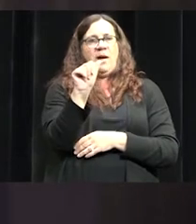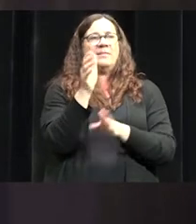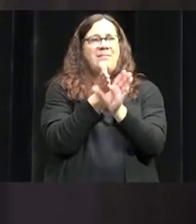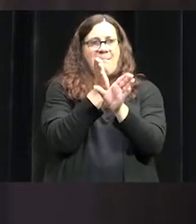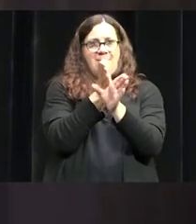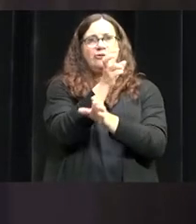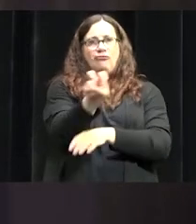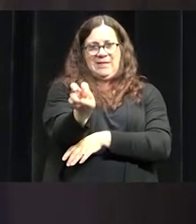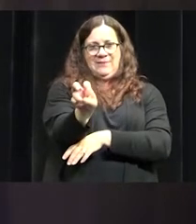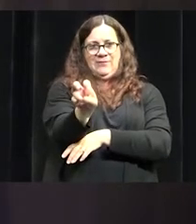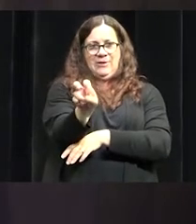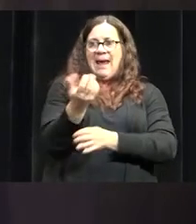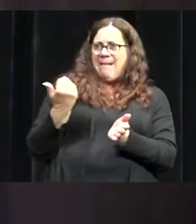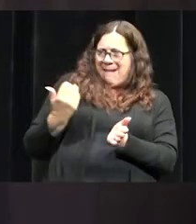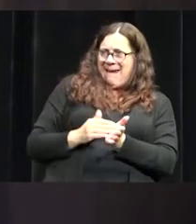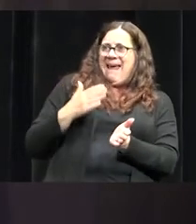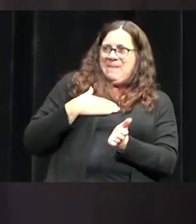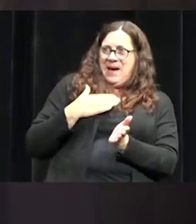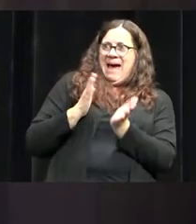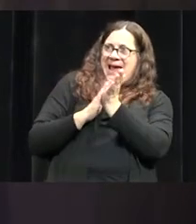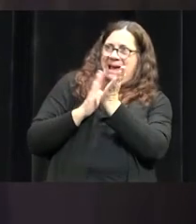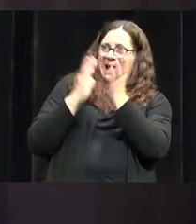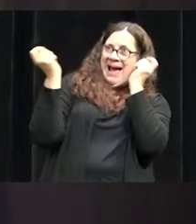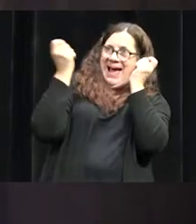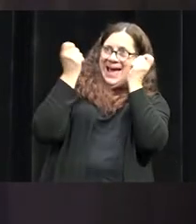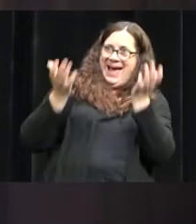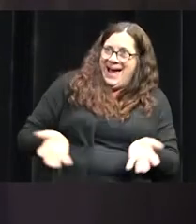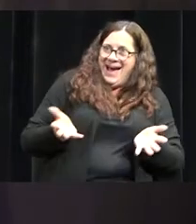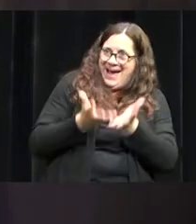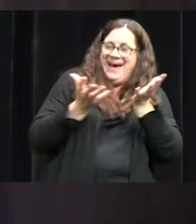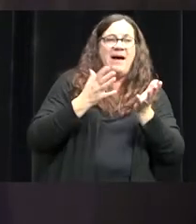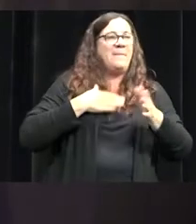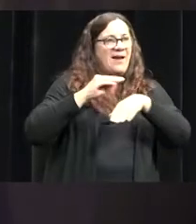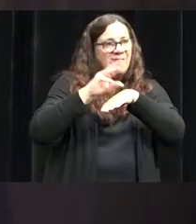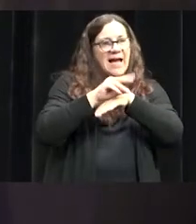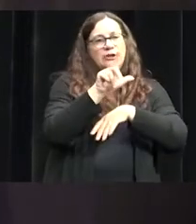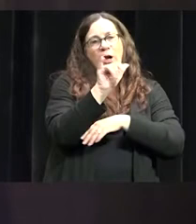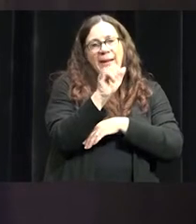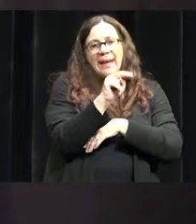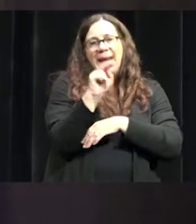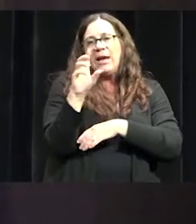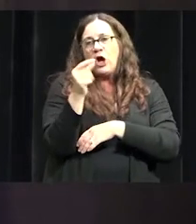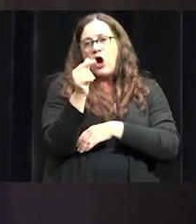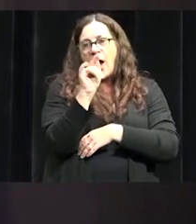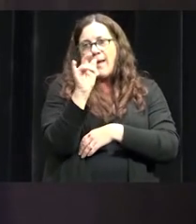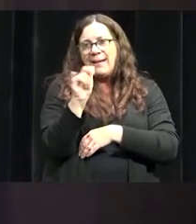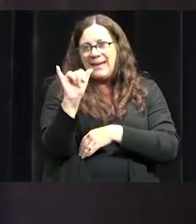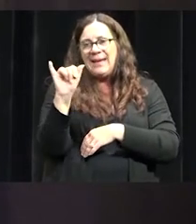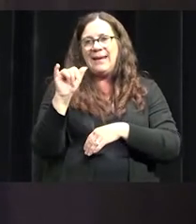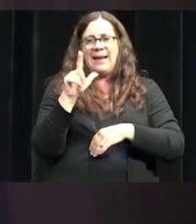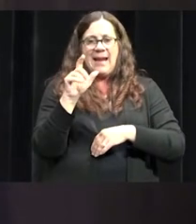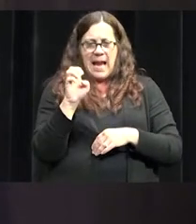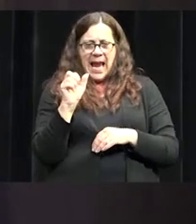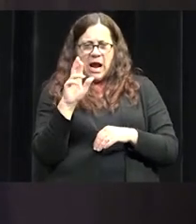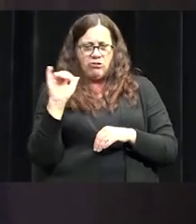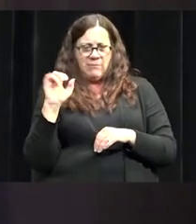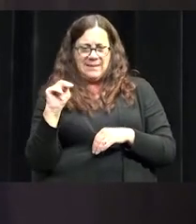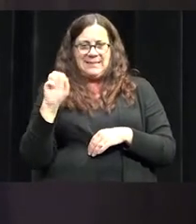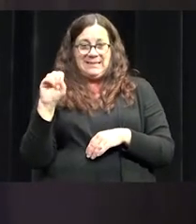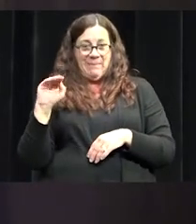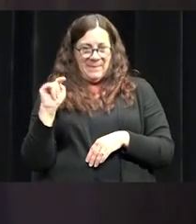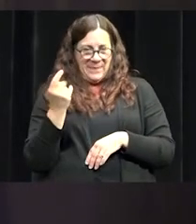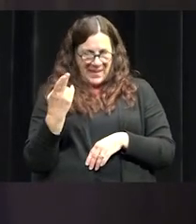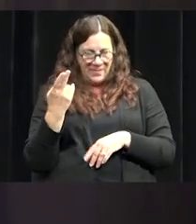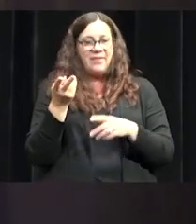cheering from my advisor and mentor lynn gotti and aaron smith i applied to transfer to several amazing schools that i never